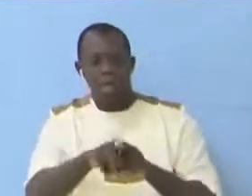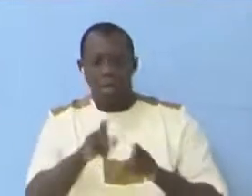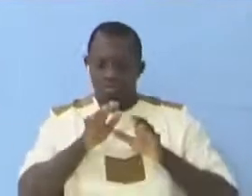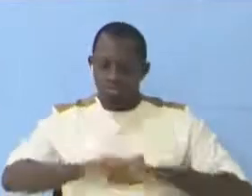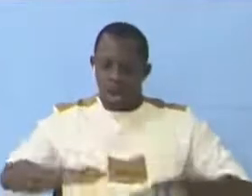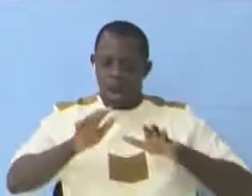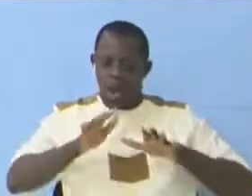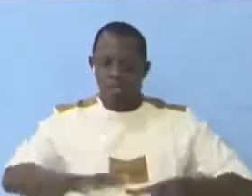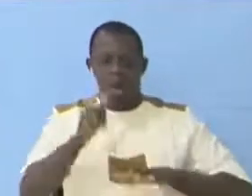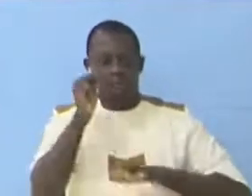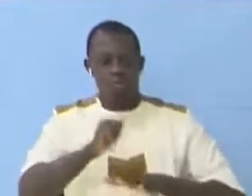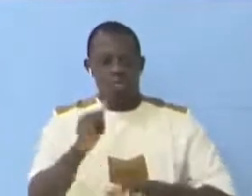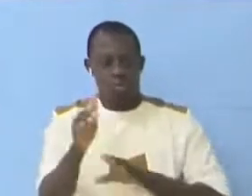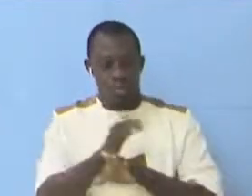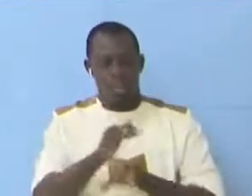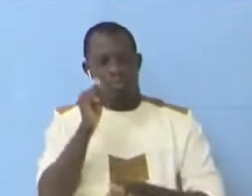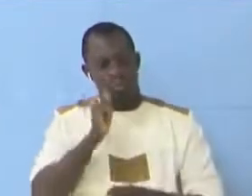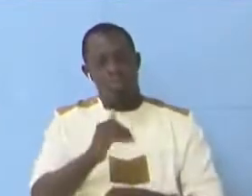yeeg joolaa yi di sol.